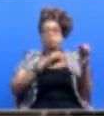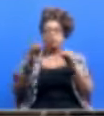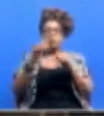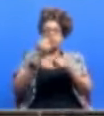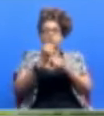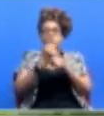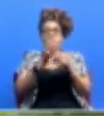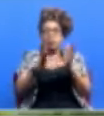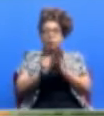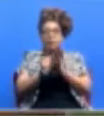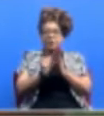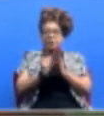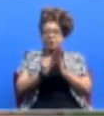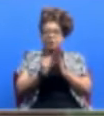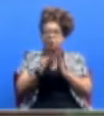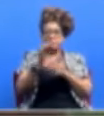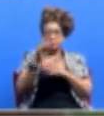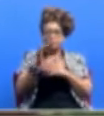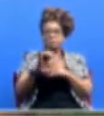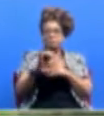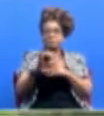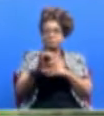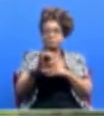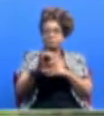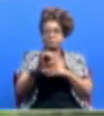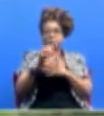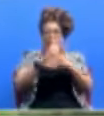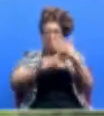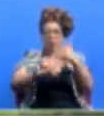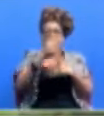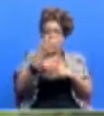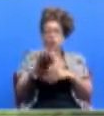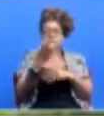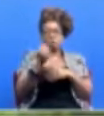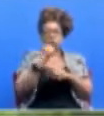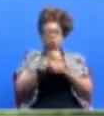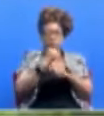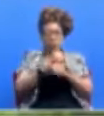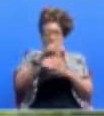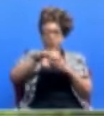ruling coalition. I'm ndani ya chama cha ODM nafanya kazi kwa chama.